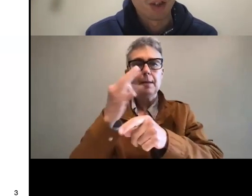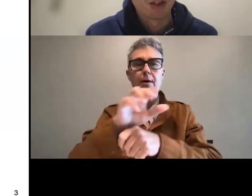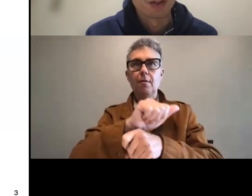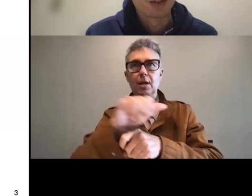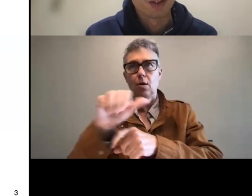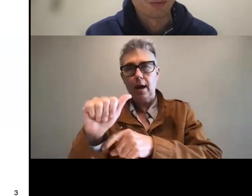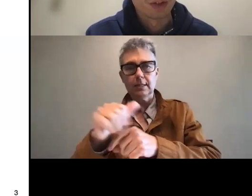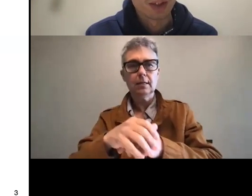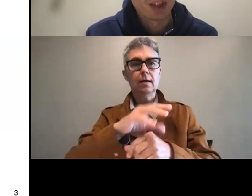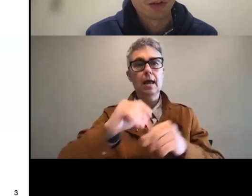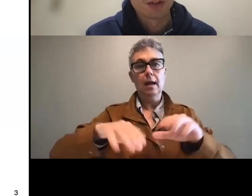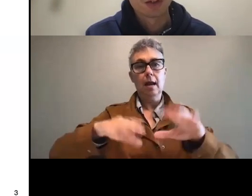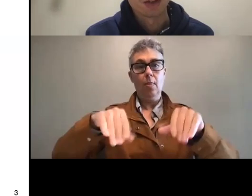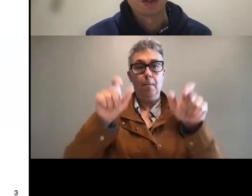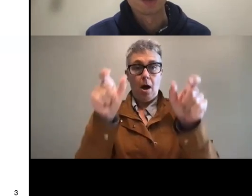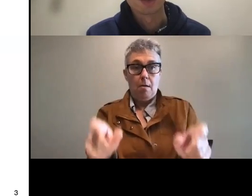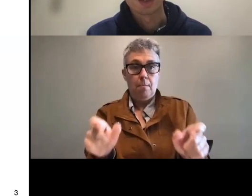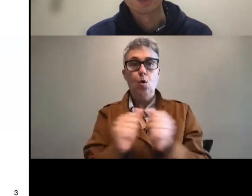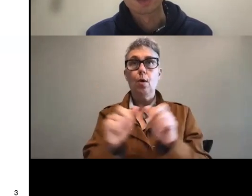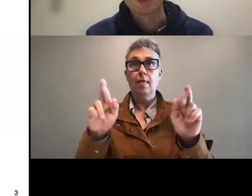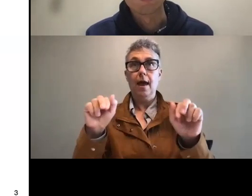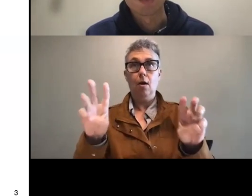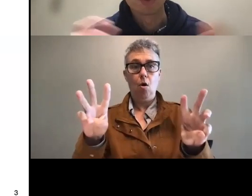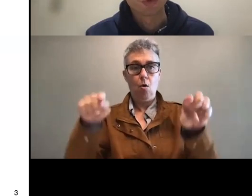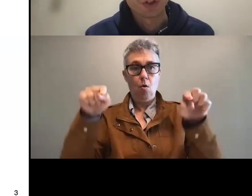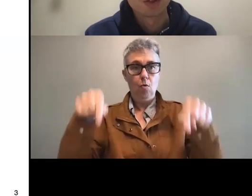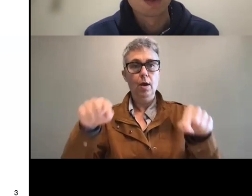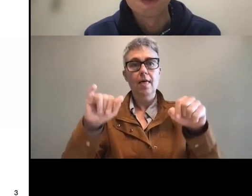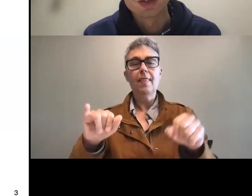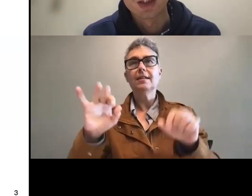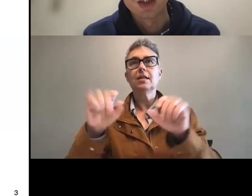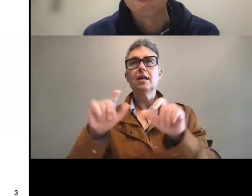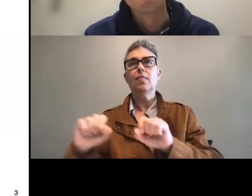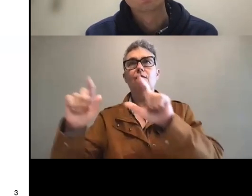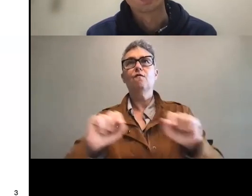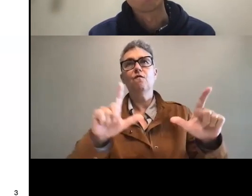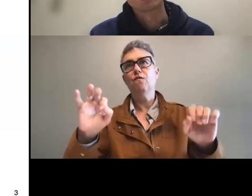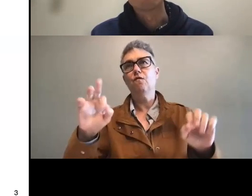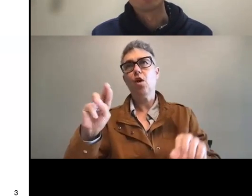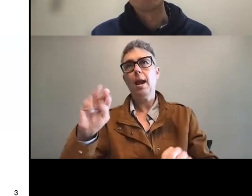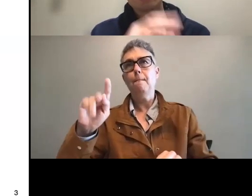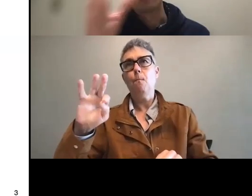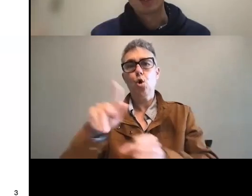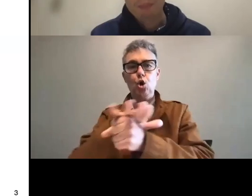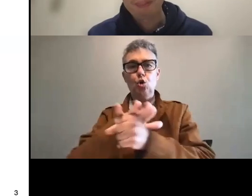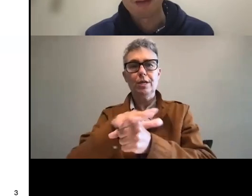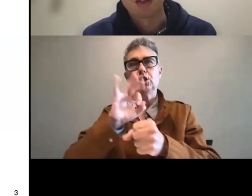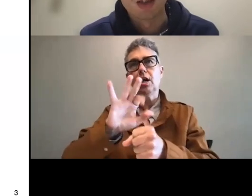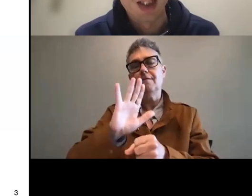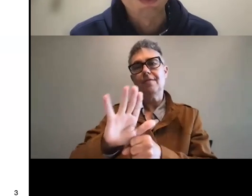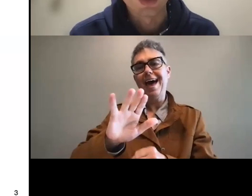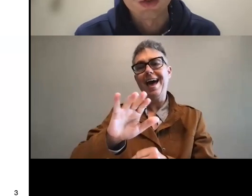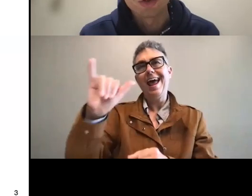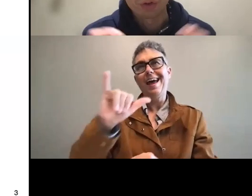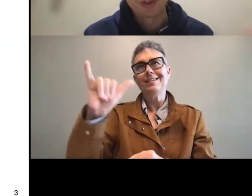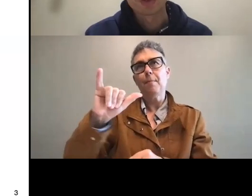bottom parts that with these arrows indicates the framework region of this antibody variable domain.